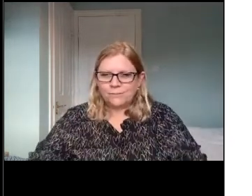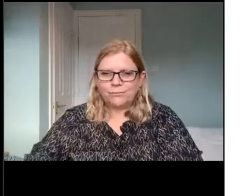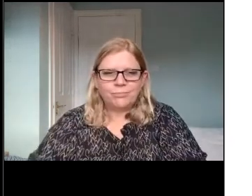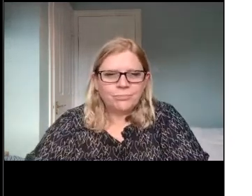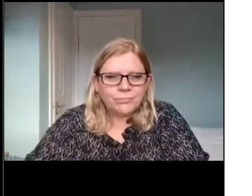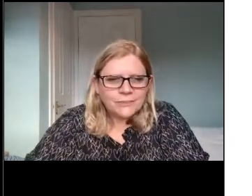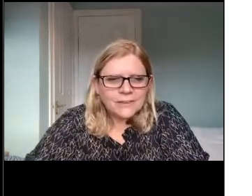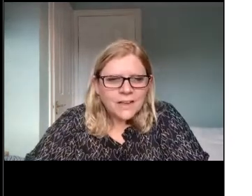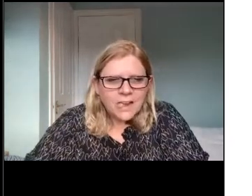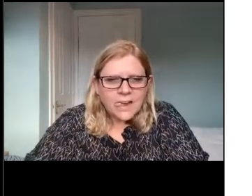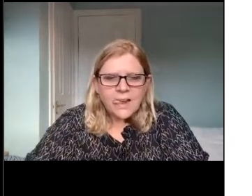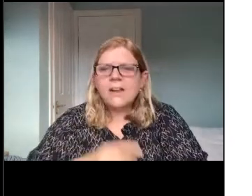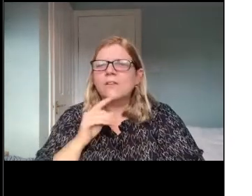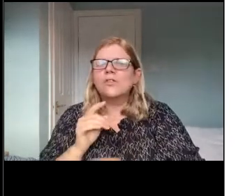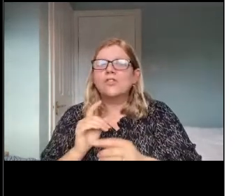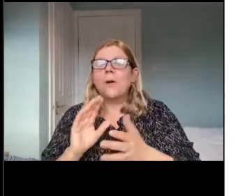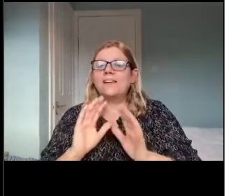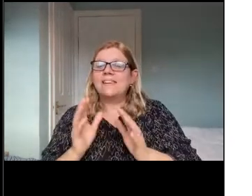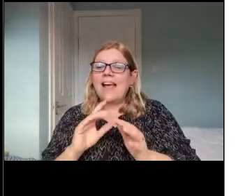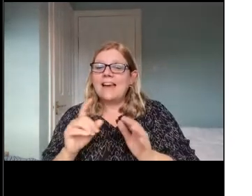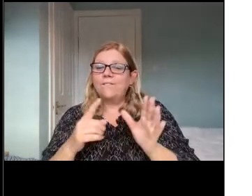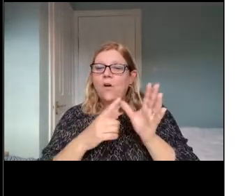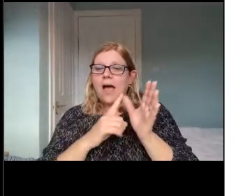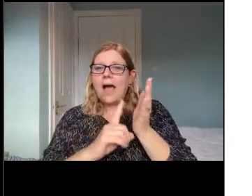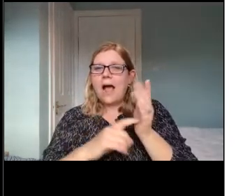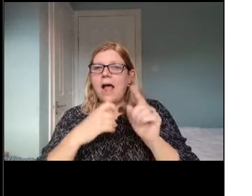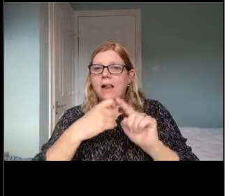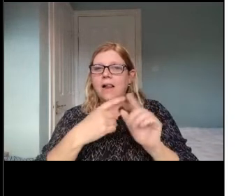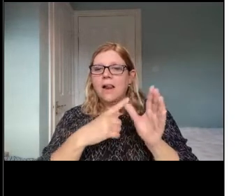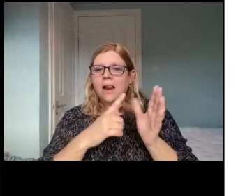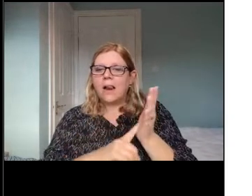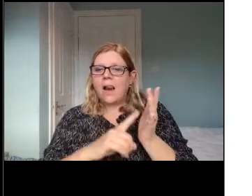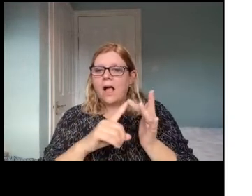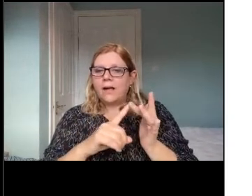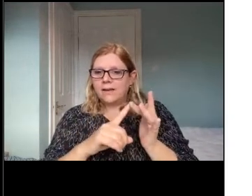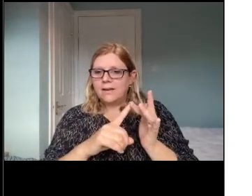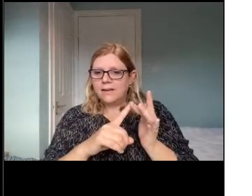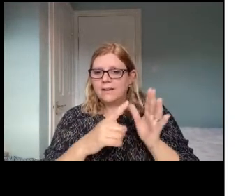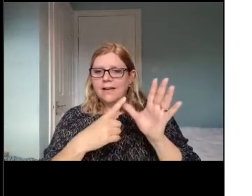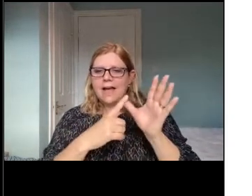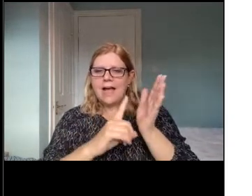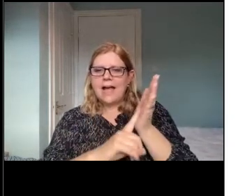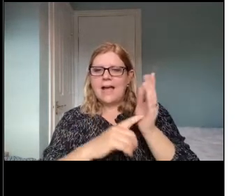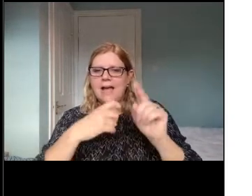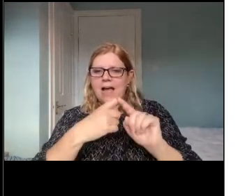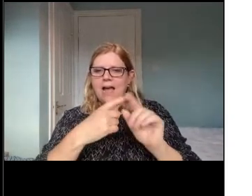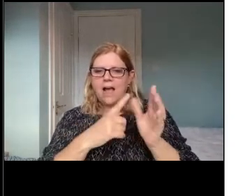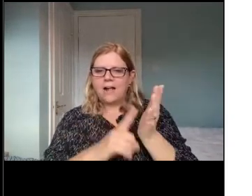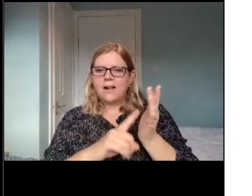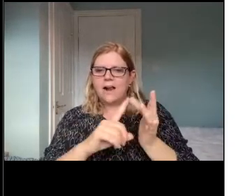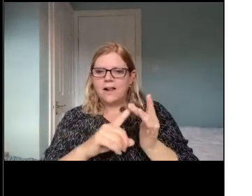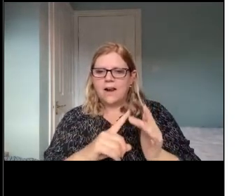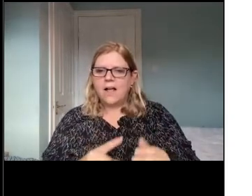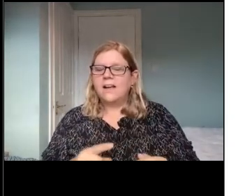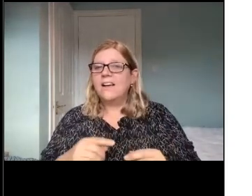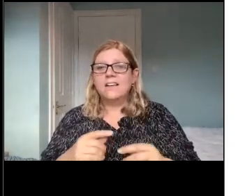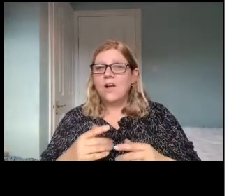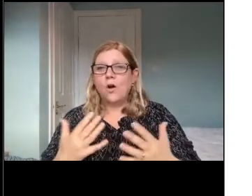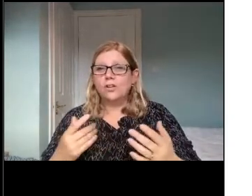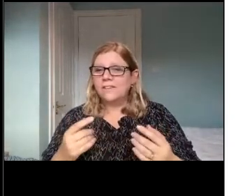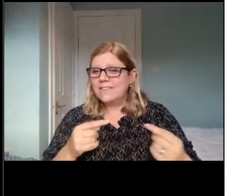So this, what you're seeing here is a workshop that's online. And we're talking about the sign for alkaline.